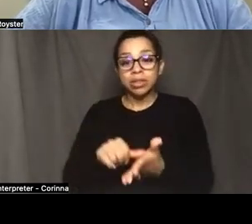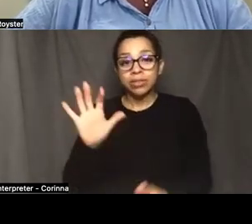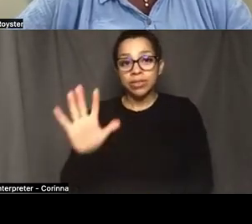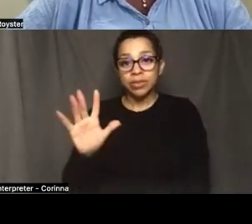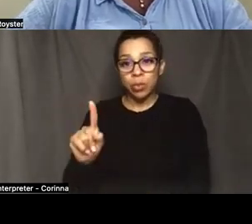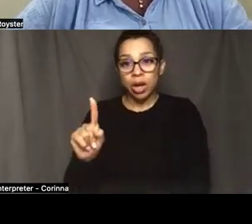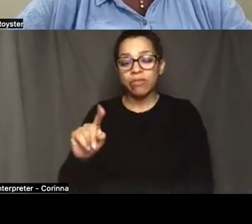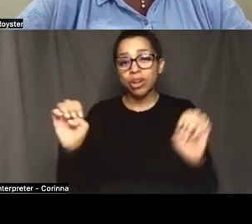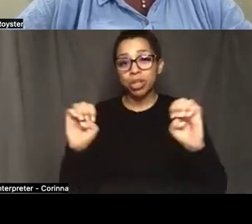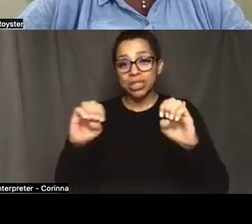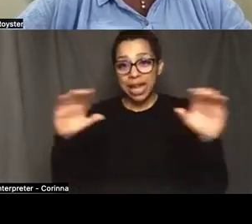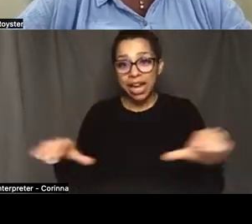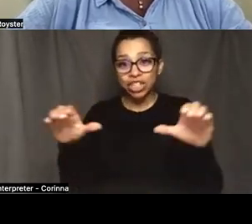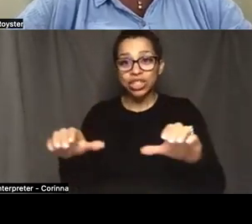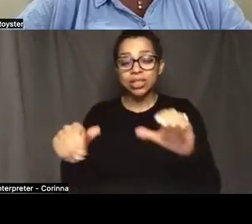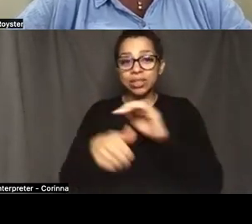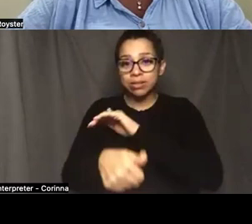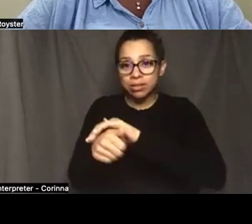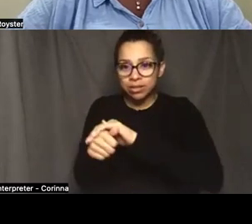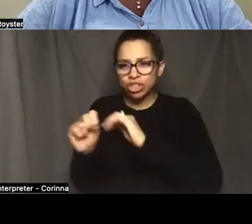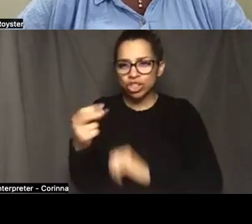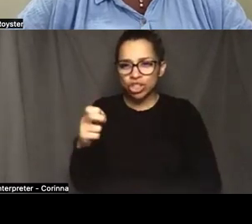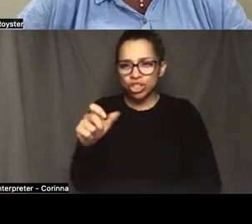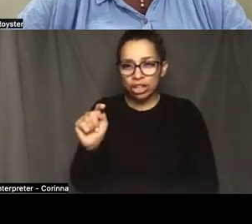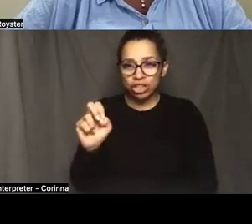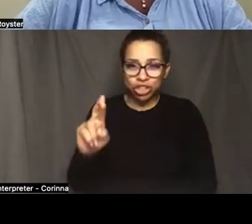under emergency action shelter in place, we will be